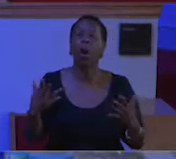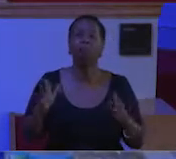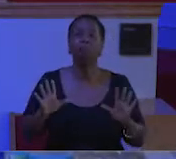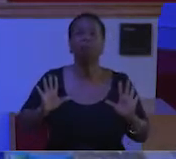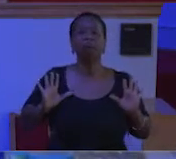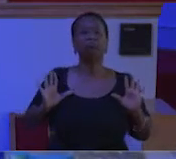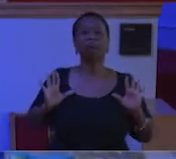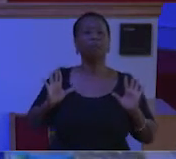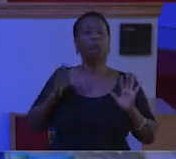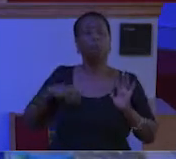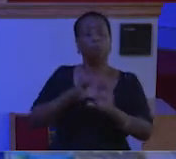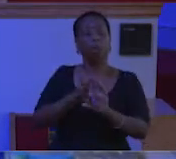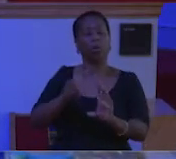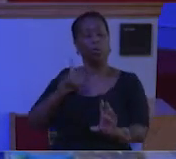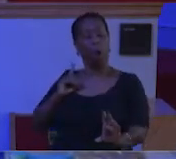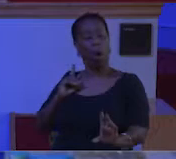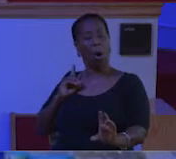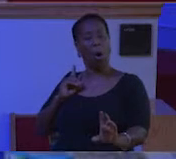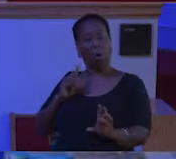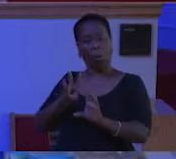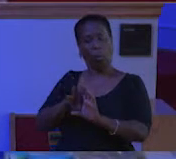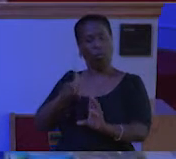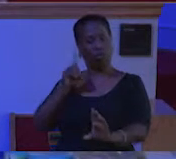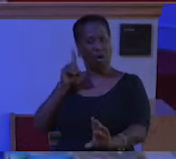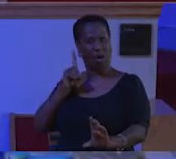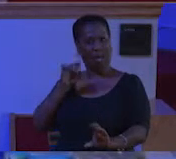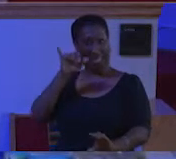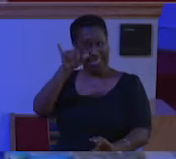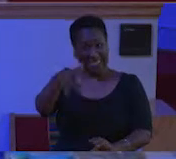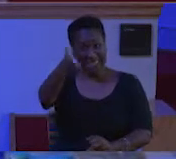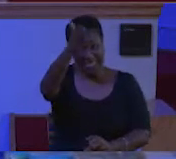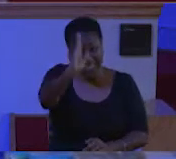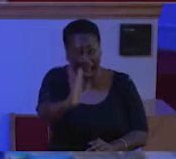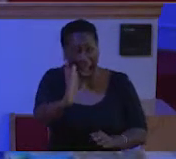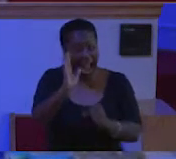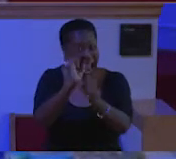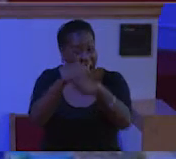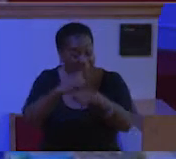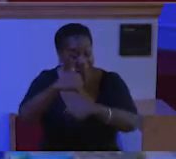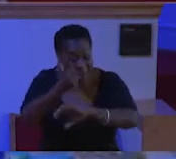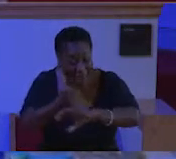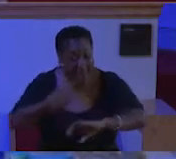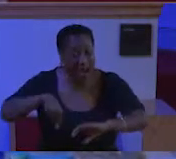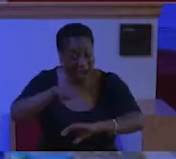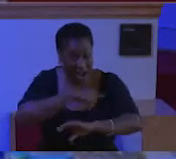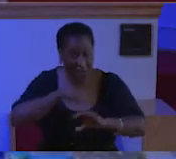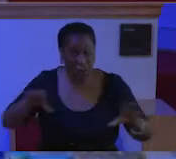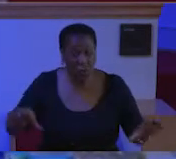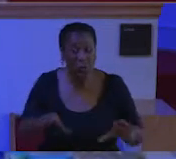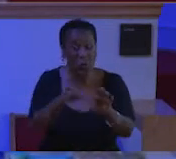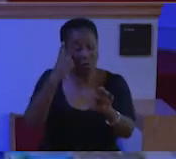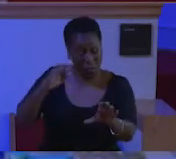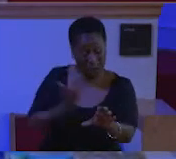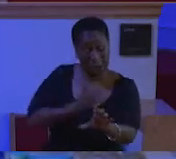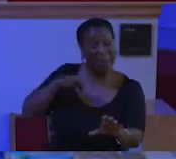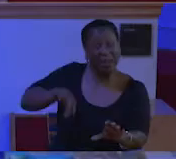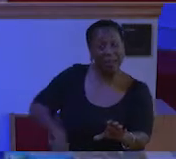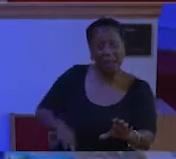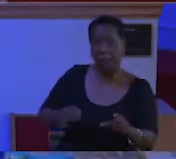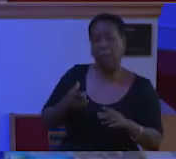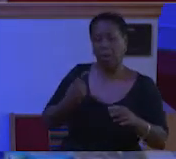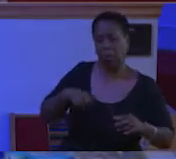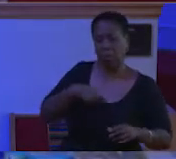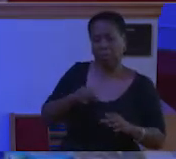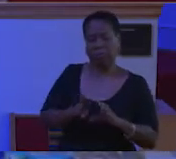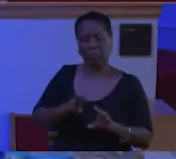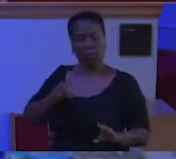We withdraw from that which God has created for us as our benefit and